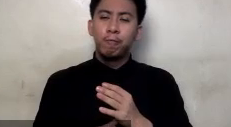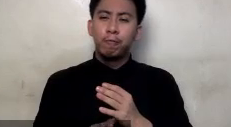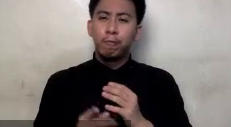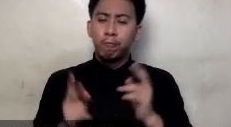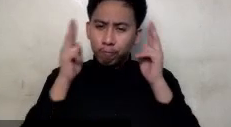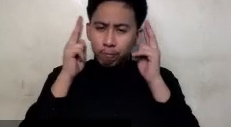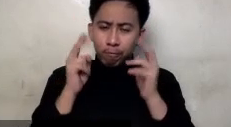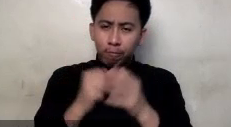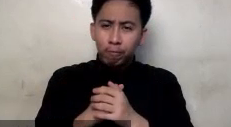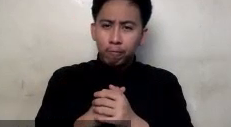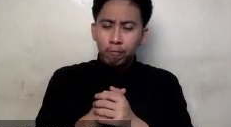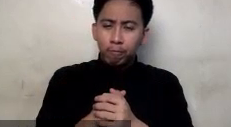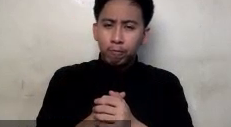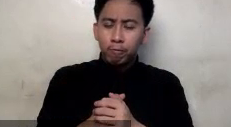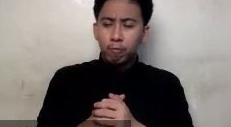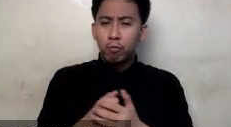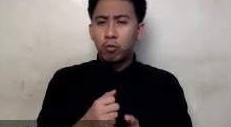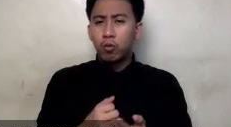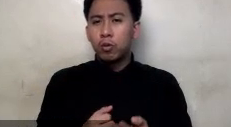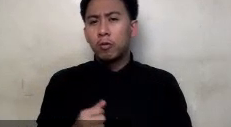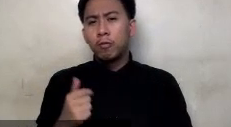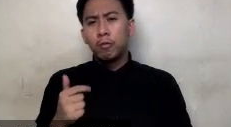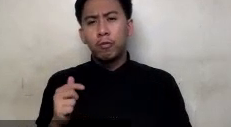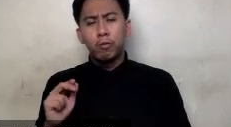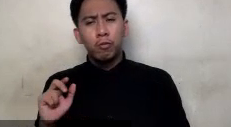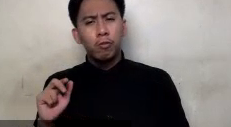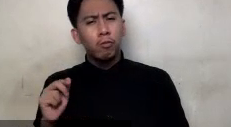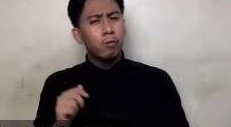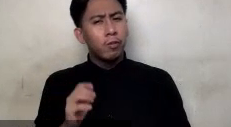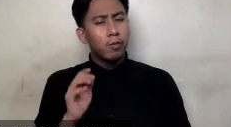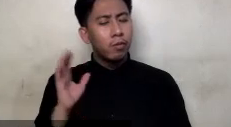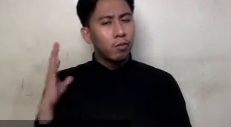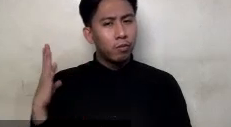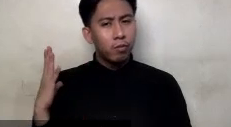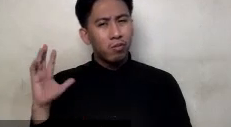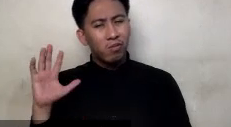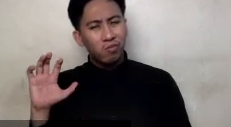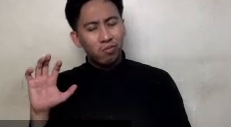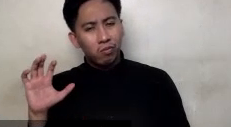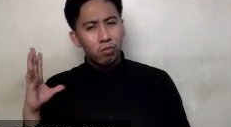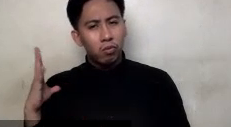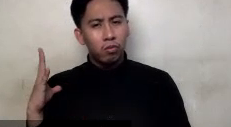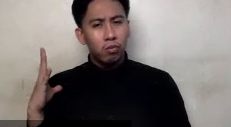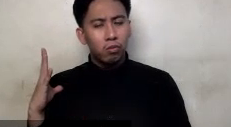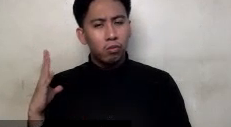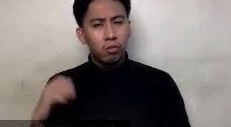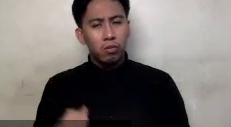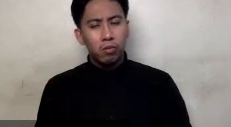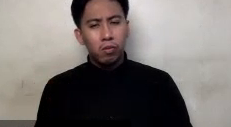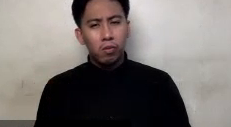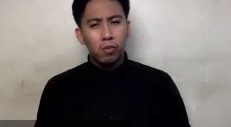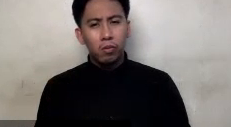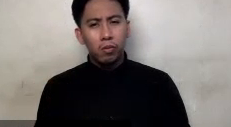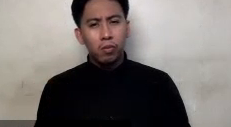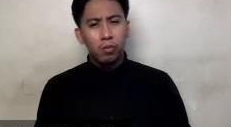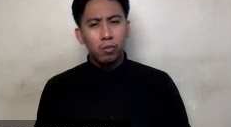development, hence name, EGBU expanded Gasang Bahandianon sa Umahan.